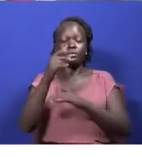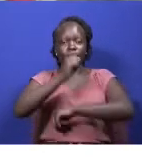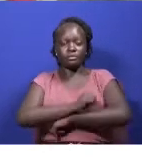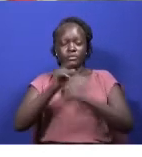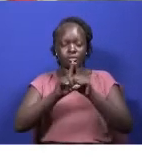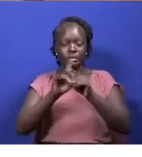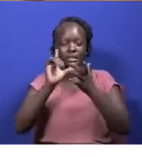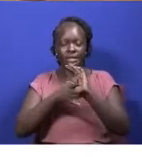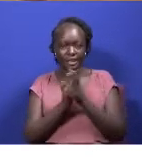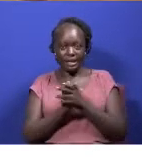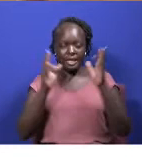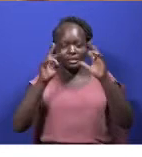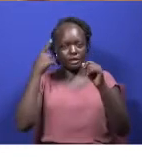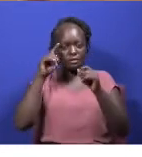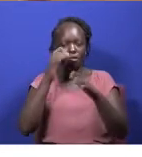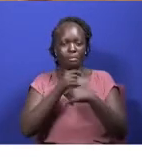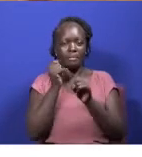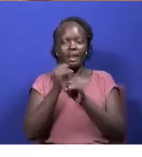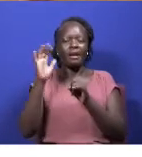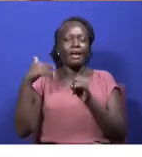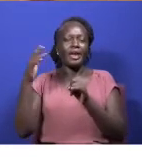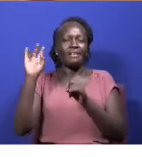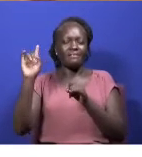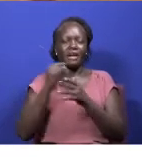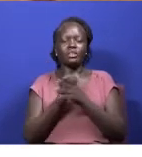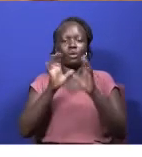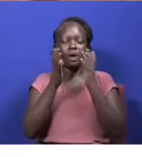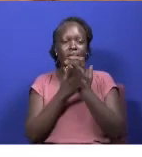further seek to set up the ever-first